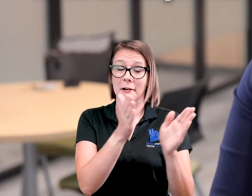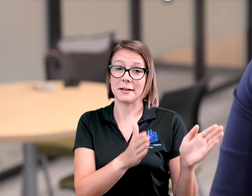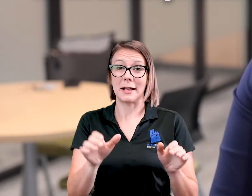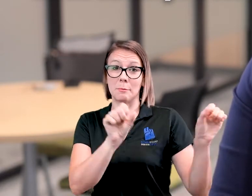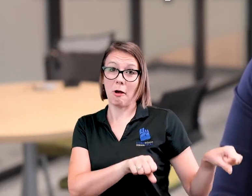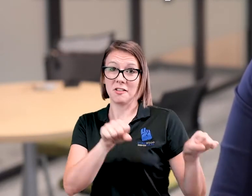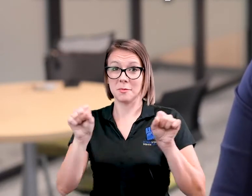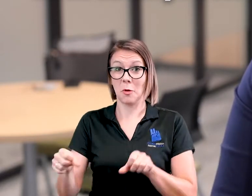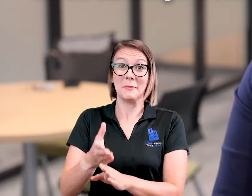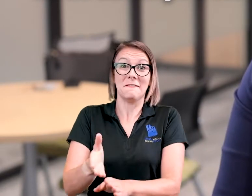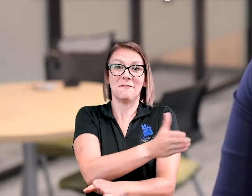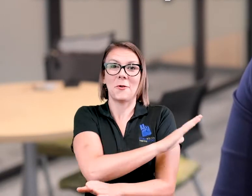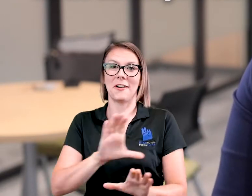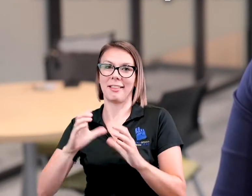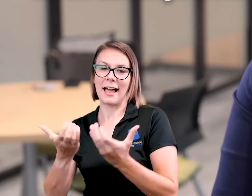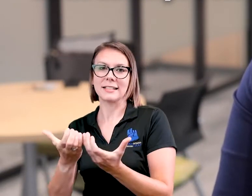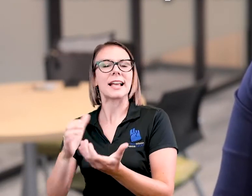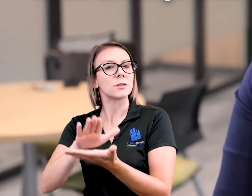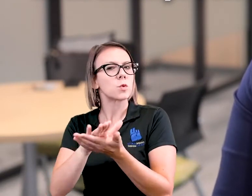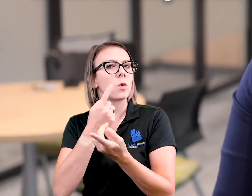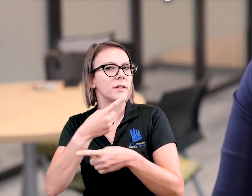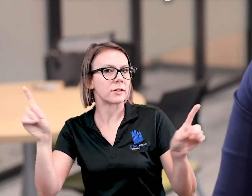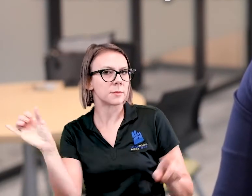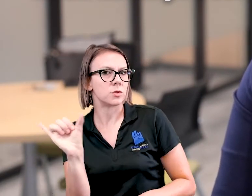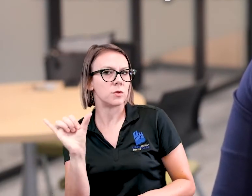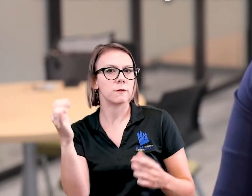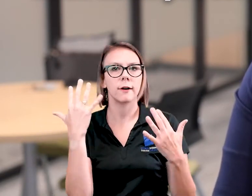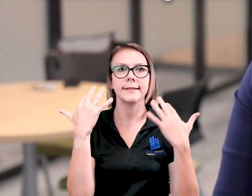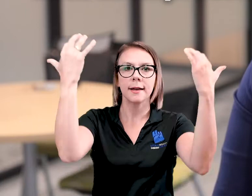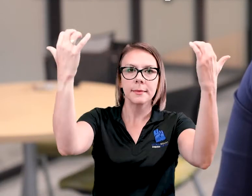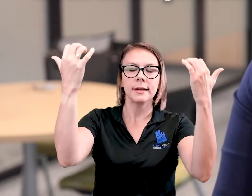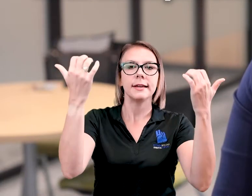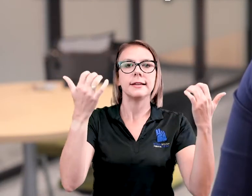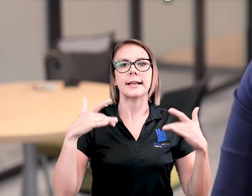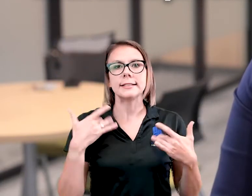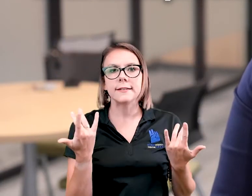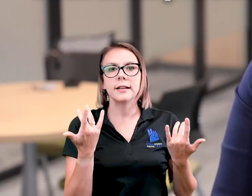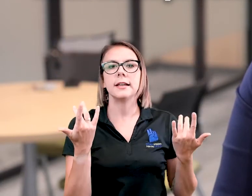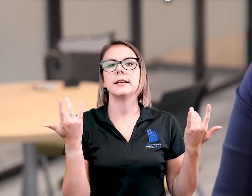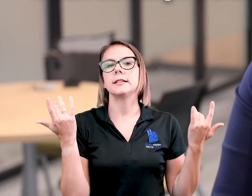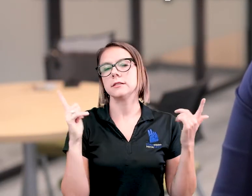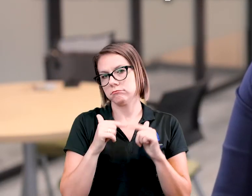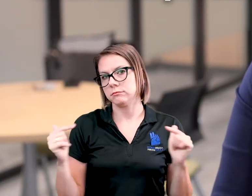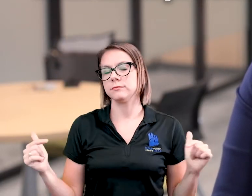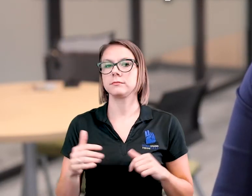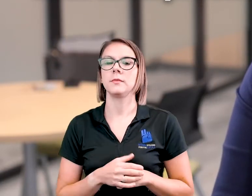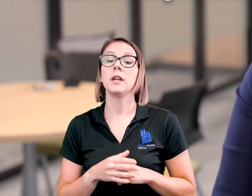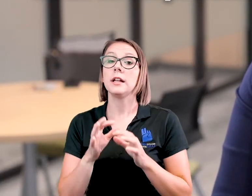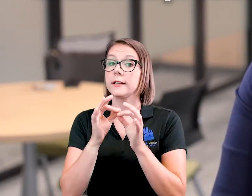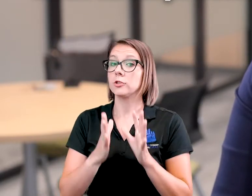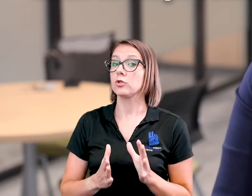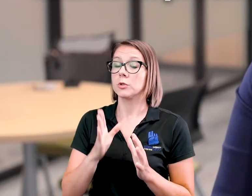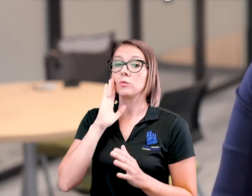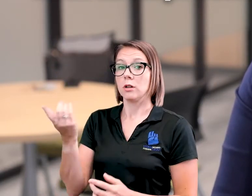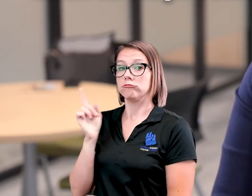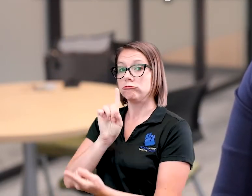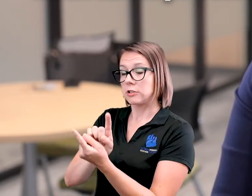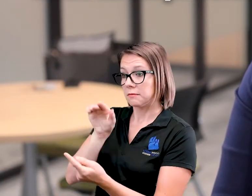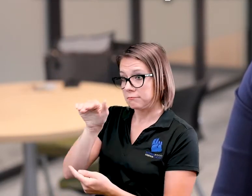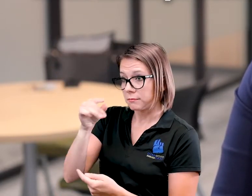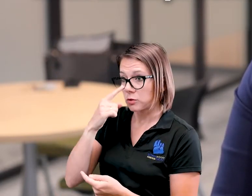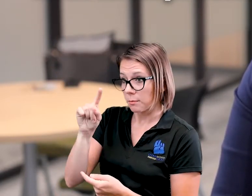be talked about in class as well as in the school, assemblies, different activities like that. Interpreters will come to you and ask